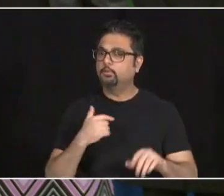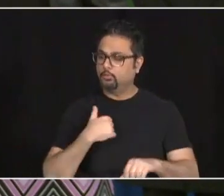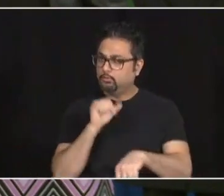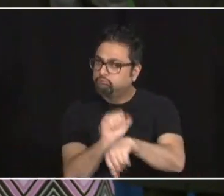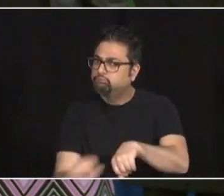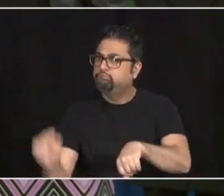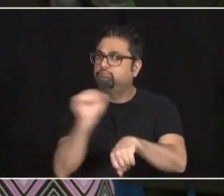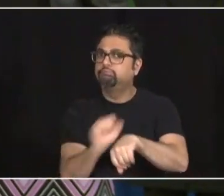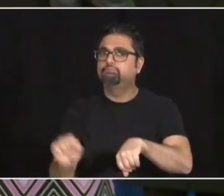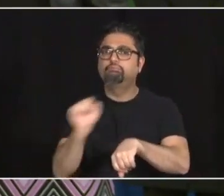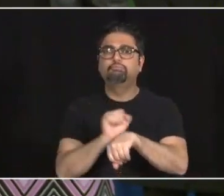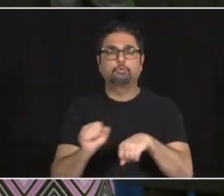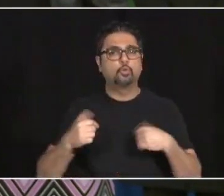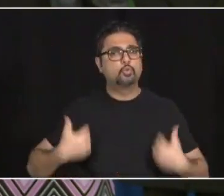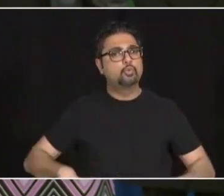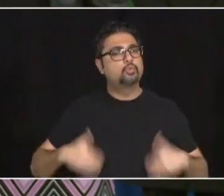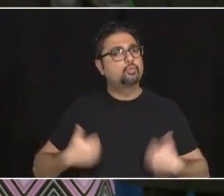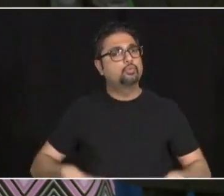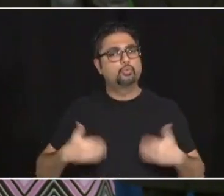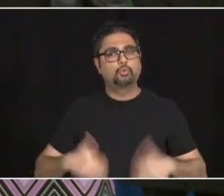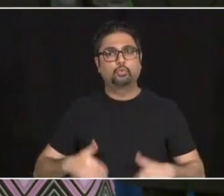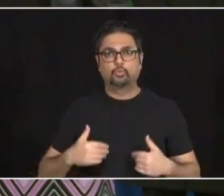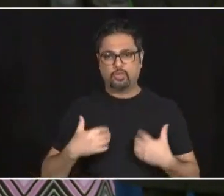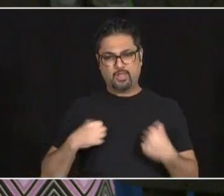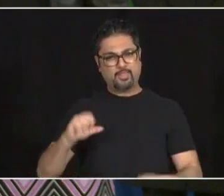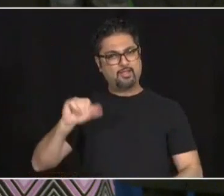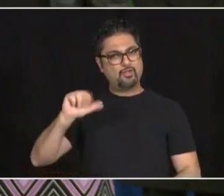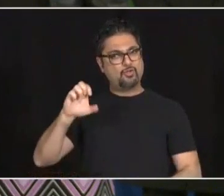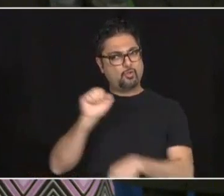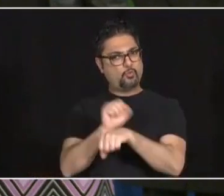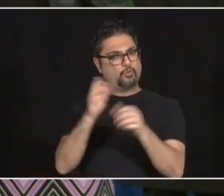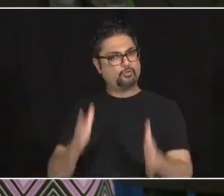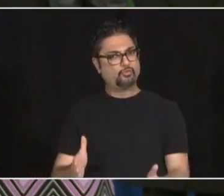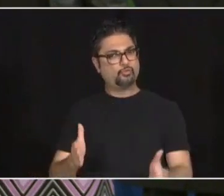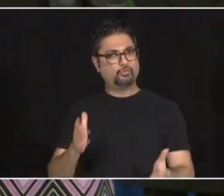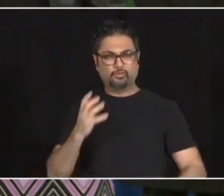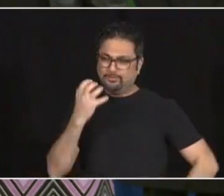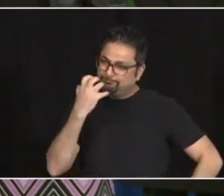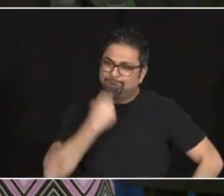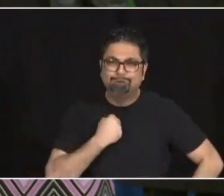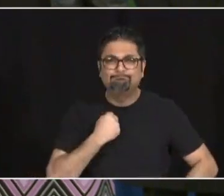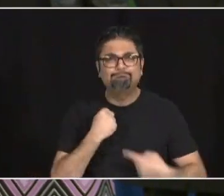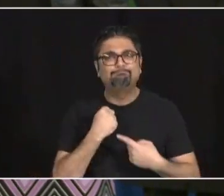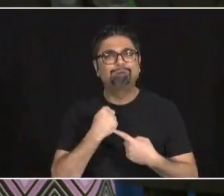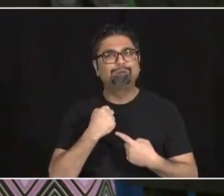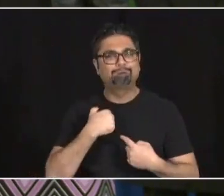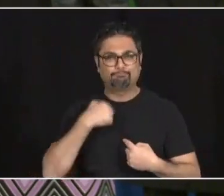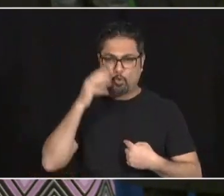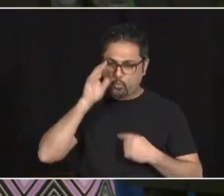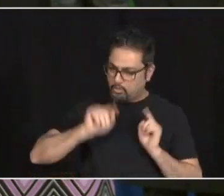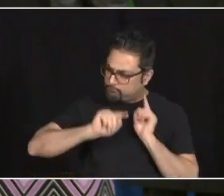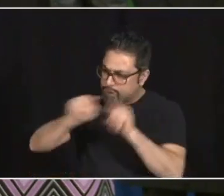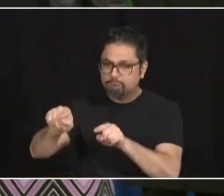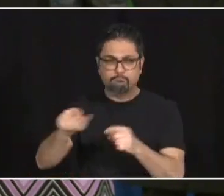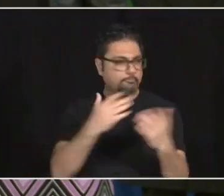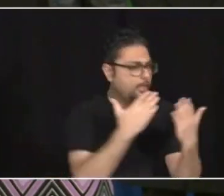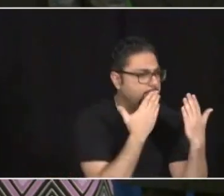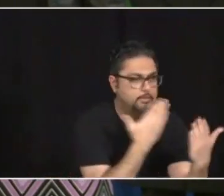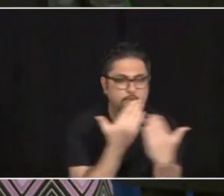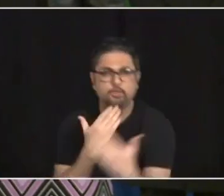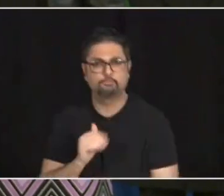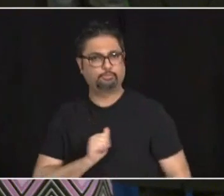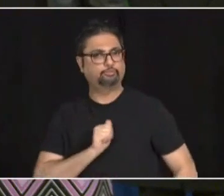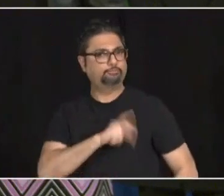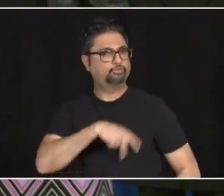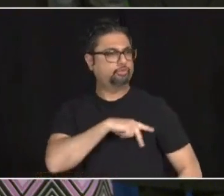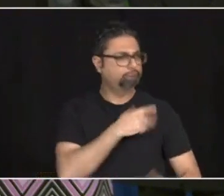And again, the healthcare workers are amazing. I'm going to be over there thanking the healthcare workers today. Follow up?